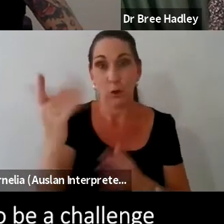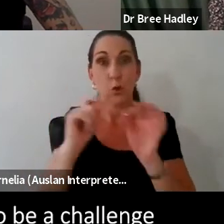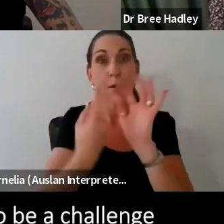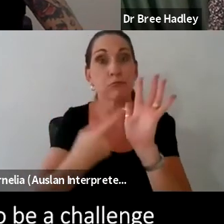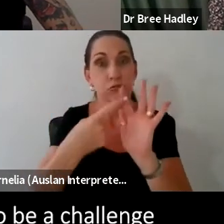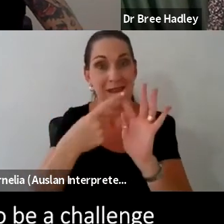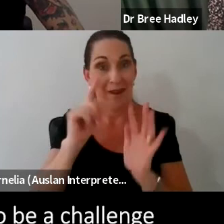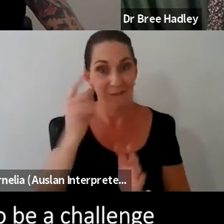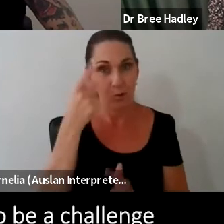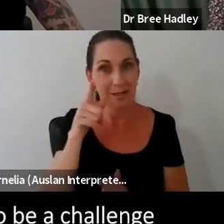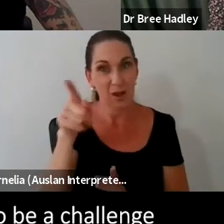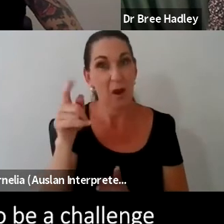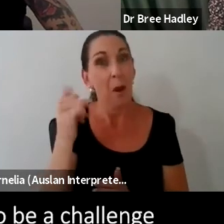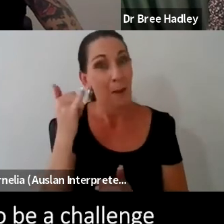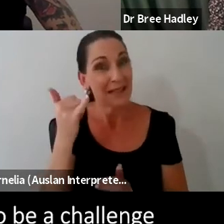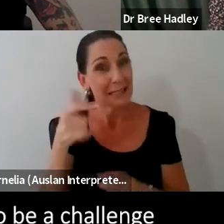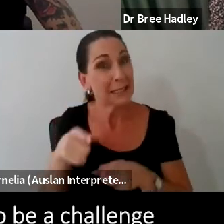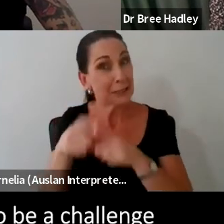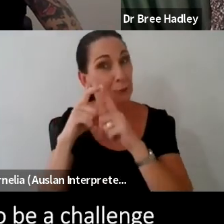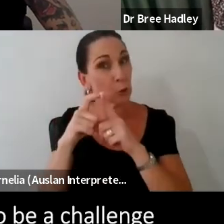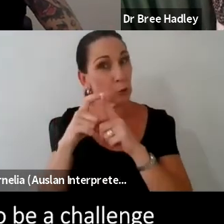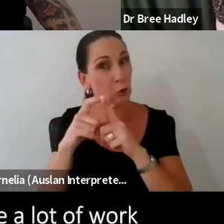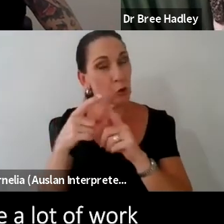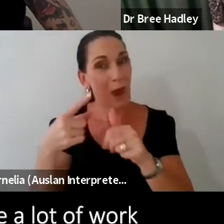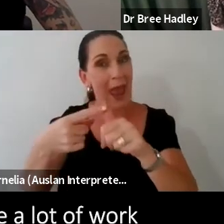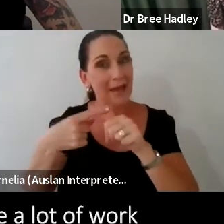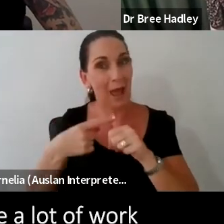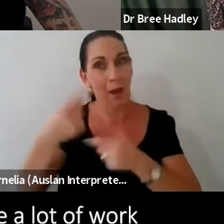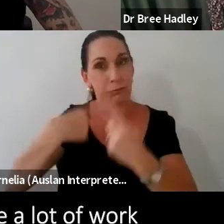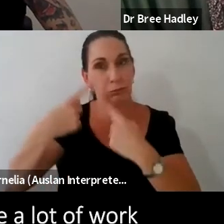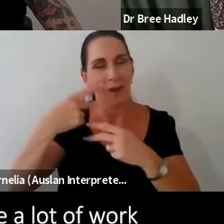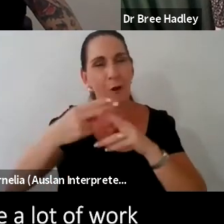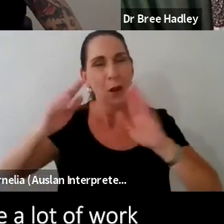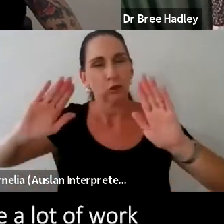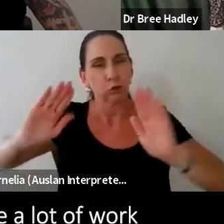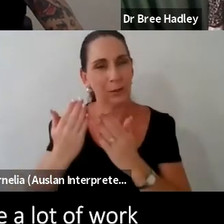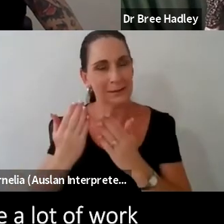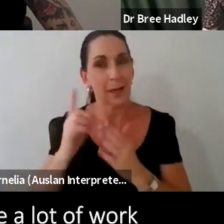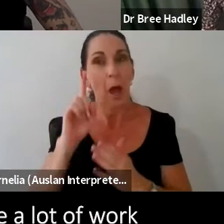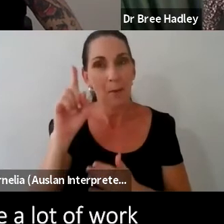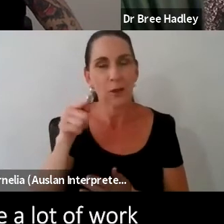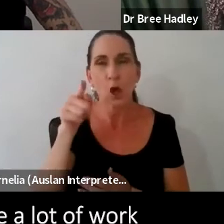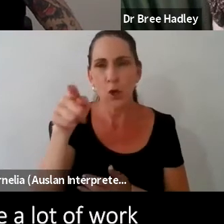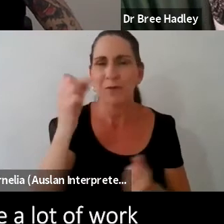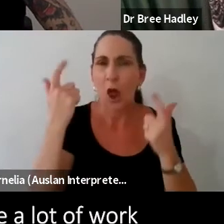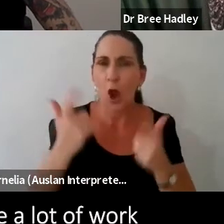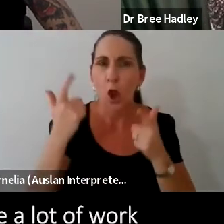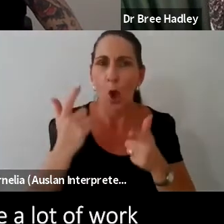going to be a challenge to answer in a short, succinct way. But you've done a lot of work on allyship in